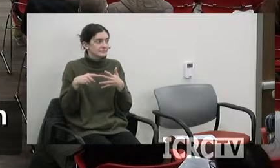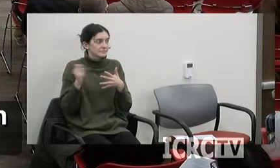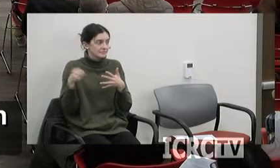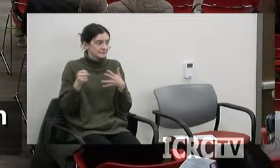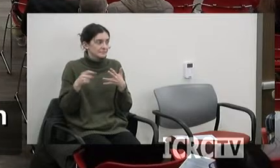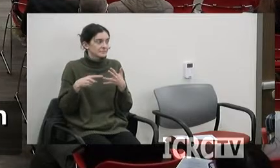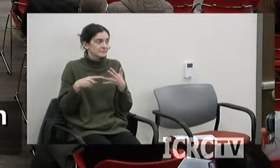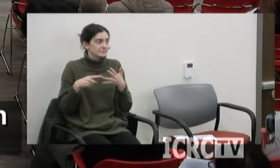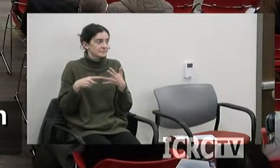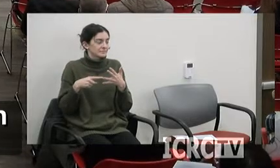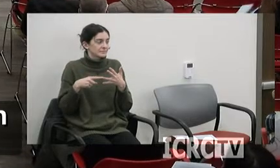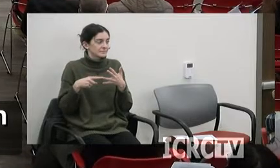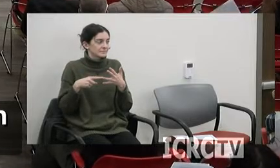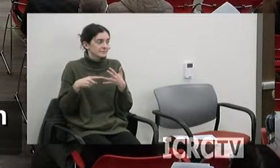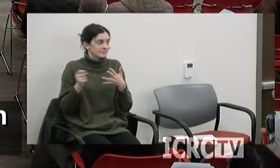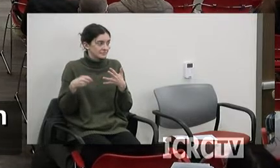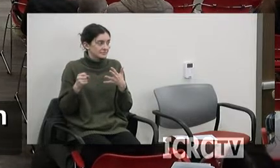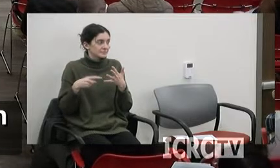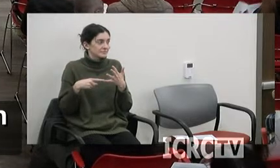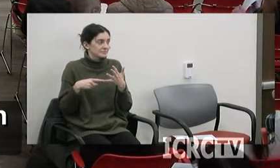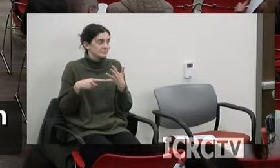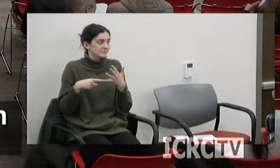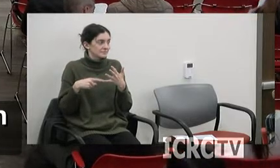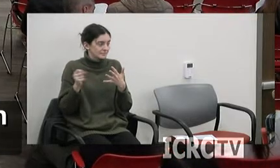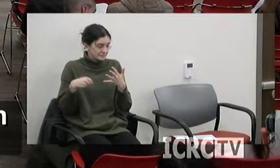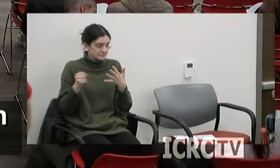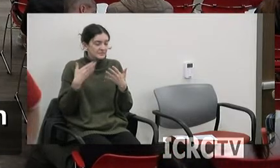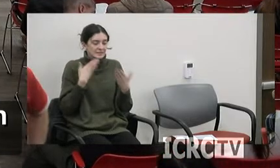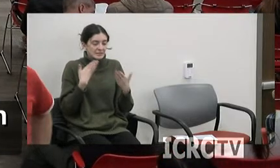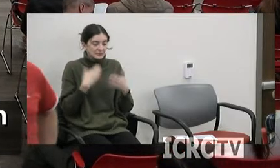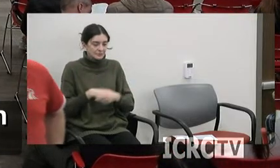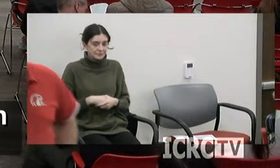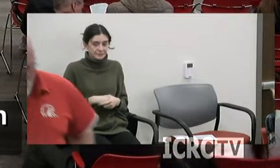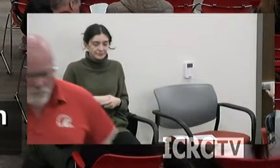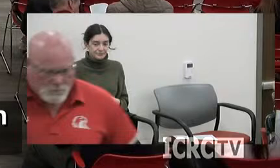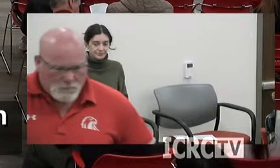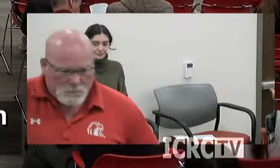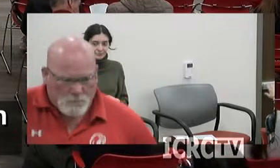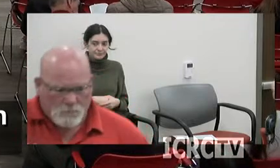Yes. Mrs. Chestnut? Yes. Mr. Miranda? Yes, thank you.